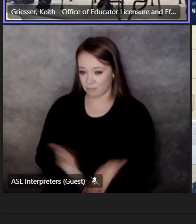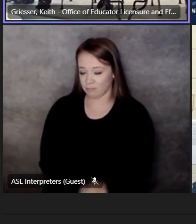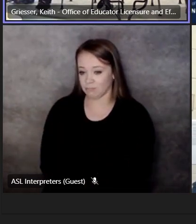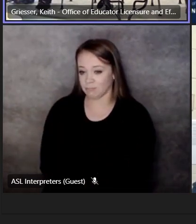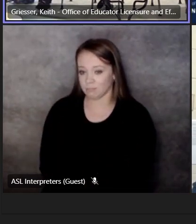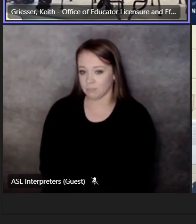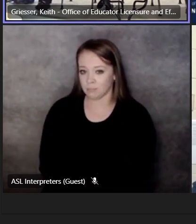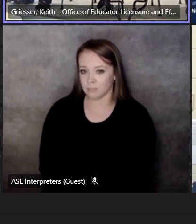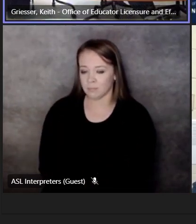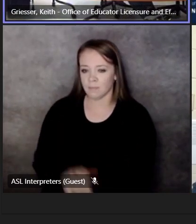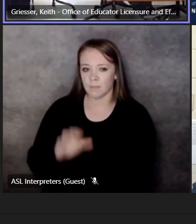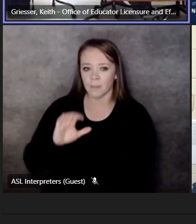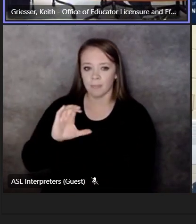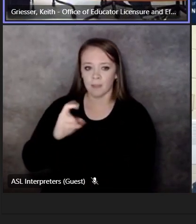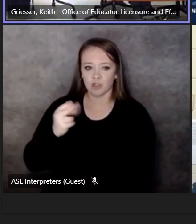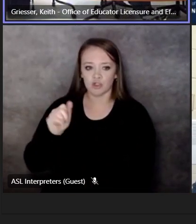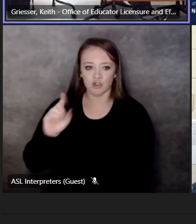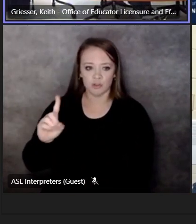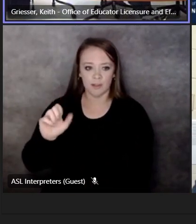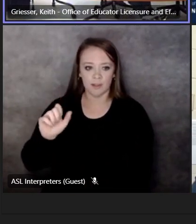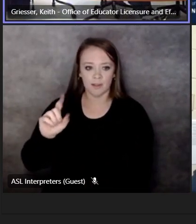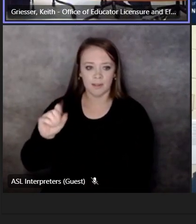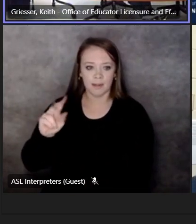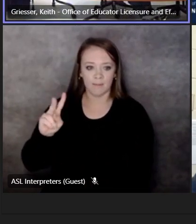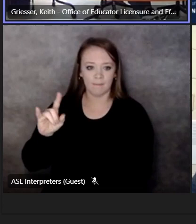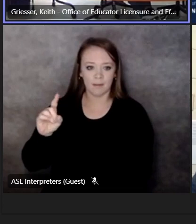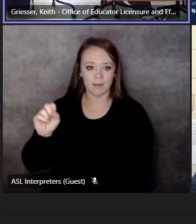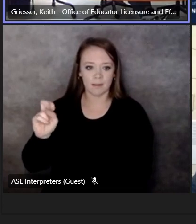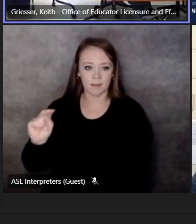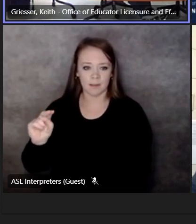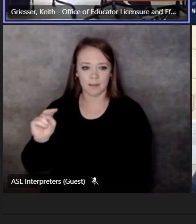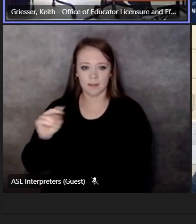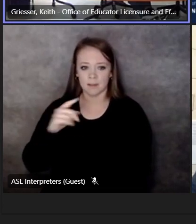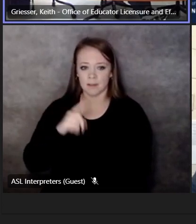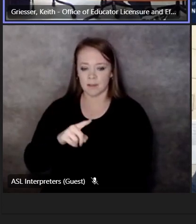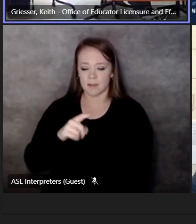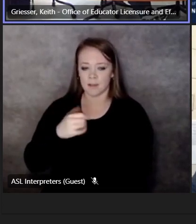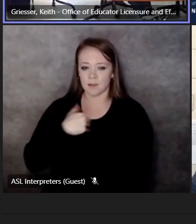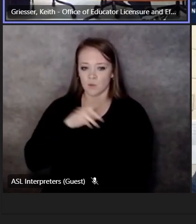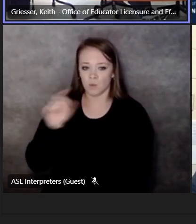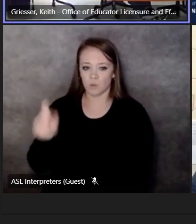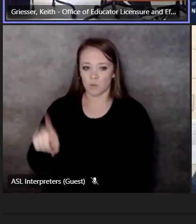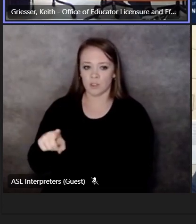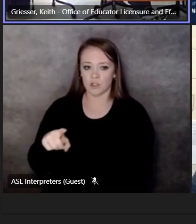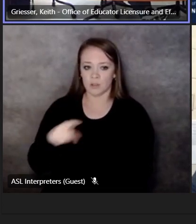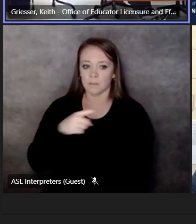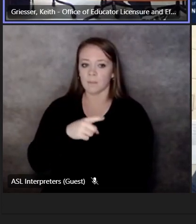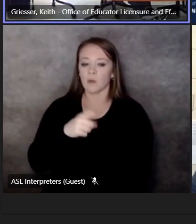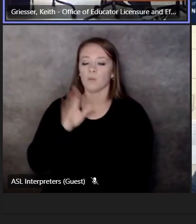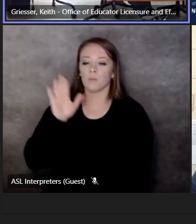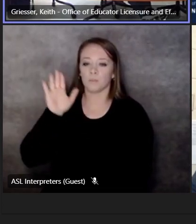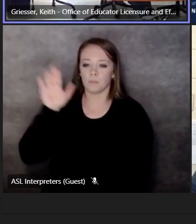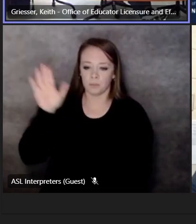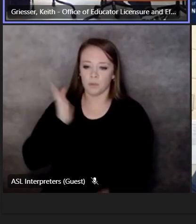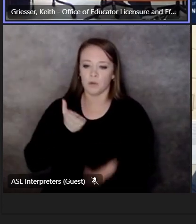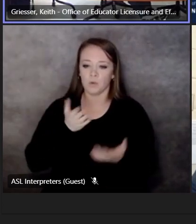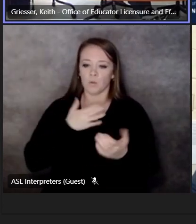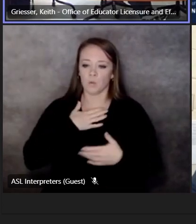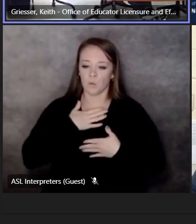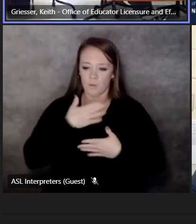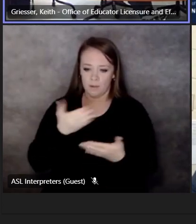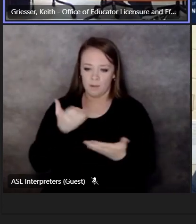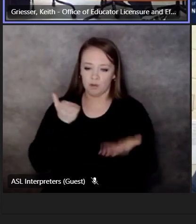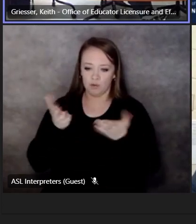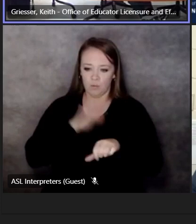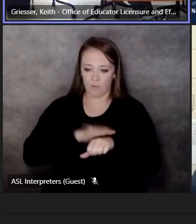Chad Davidson here in the main room. I'd be willing to serve on that team as well. Perfect. Thank you so